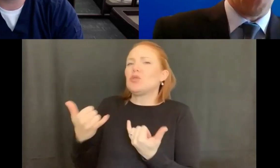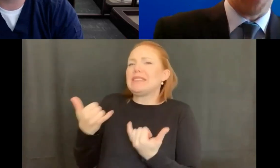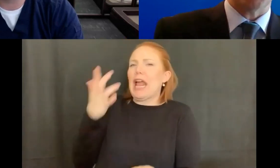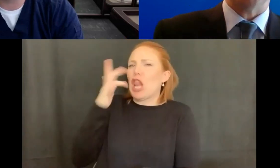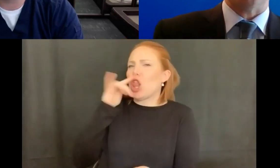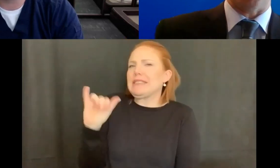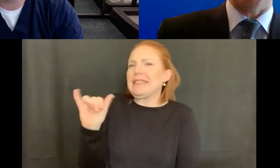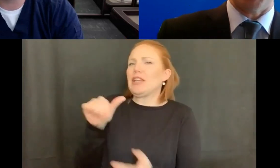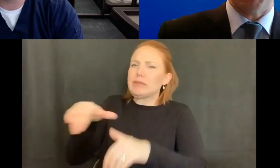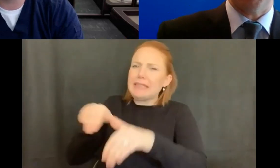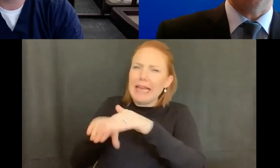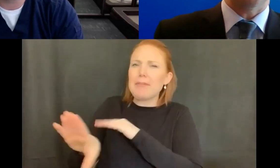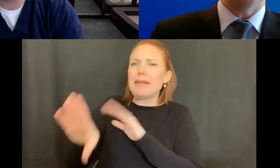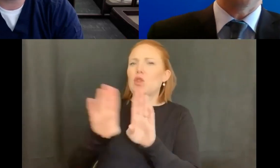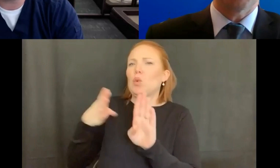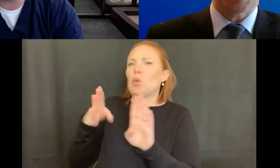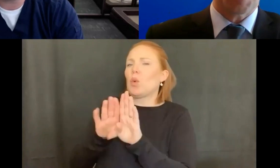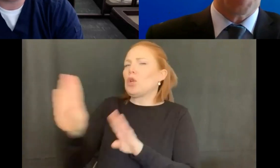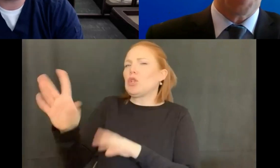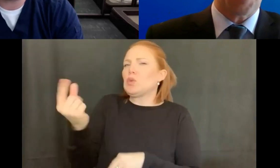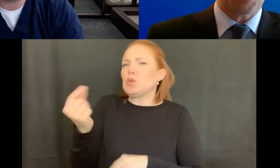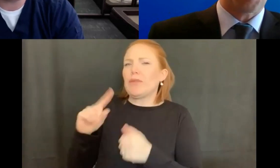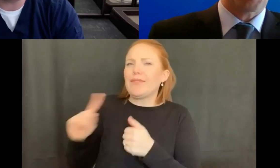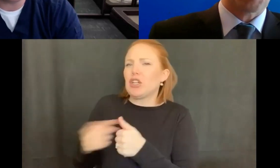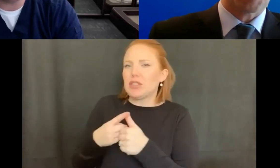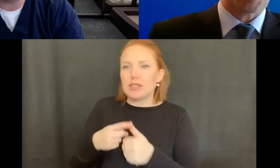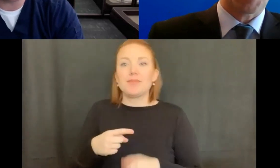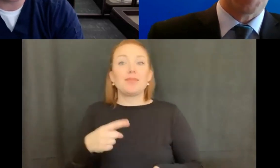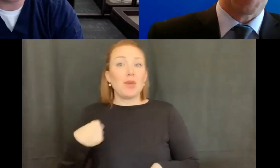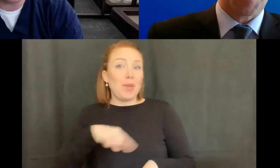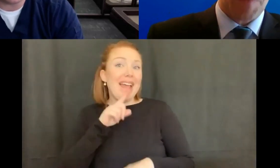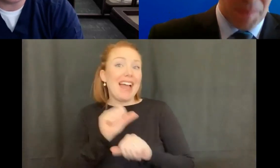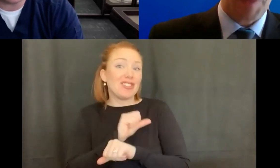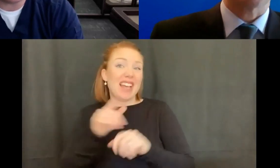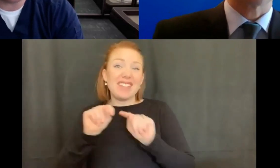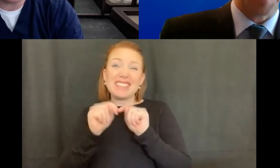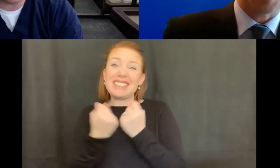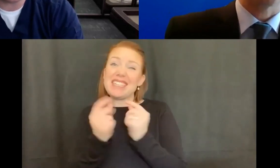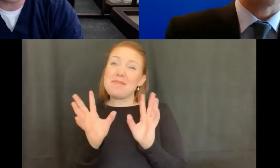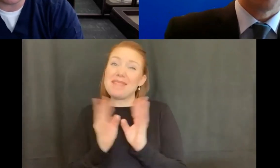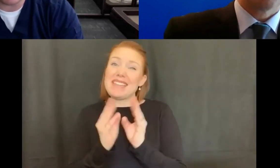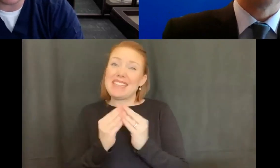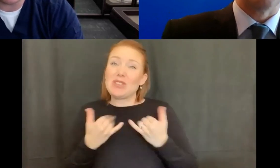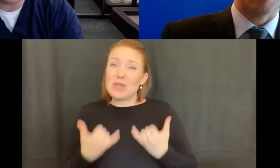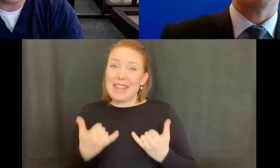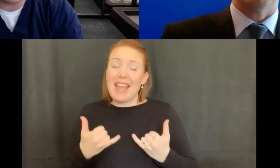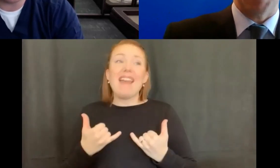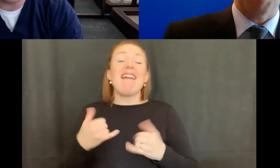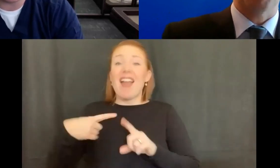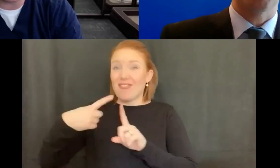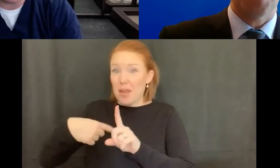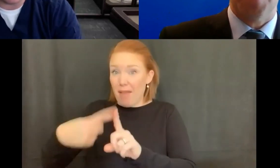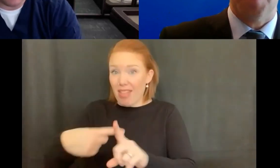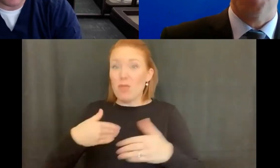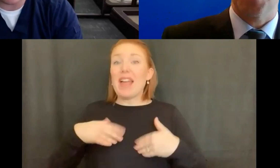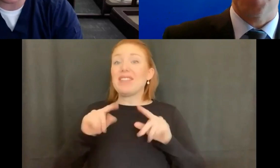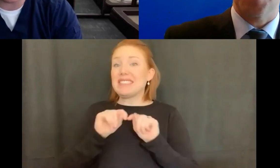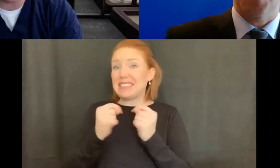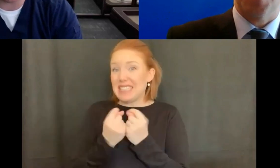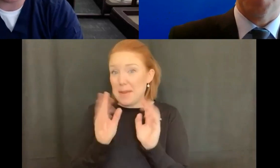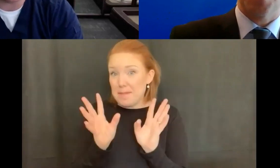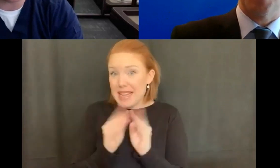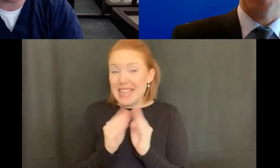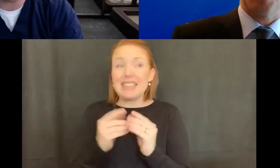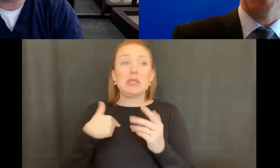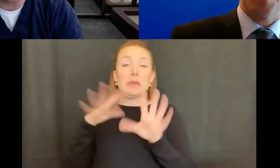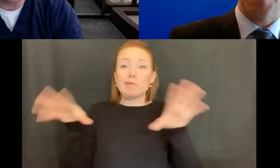door, what did you do first? Okay, well, we actually had a team meeting to start the day. We have one every single month. Okay. We bring everybody